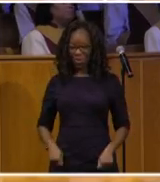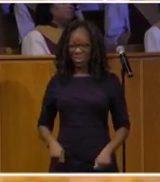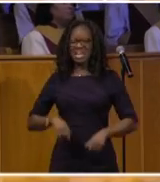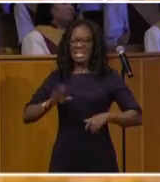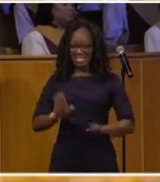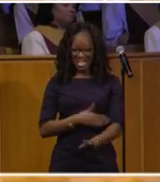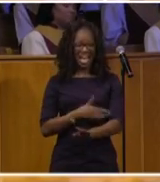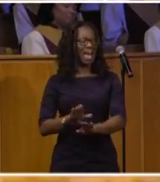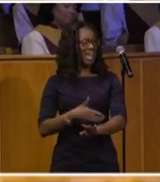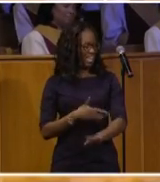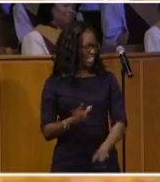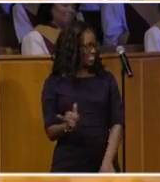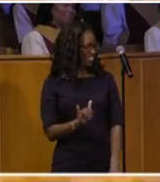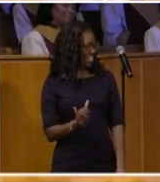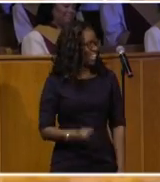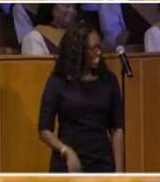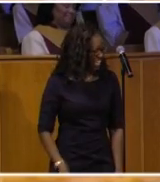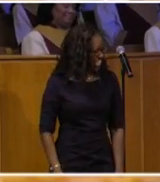the aisle.